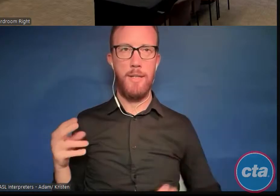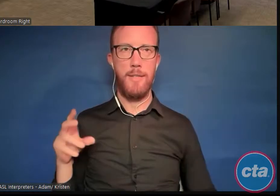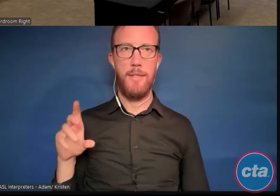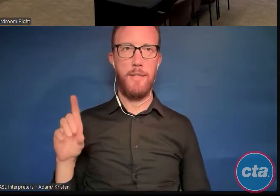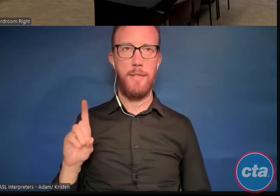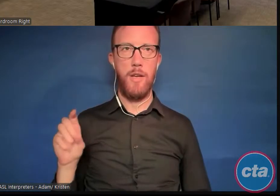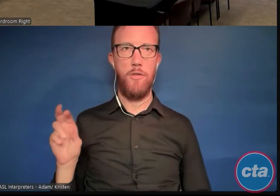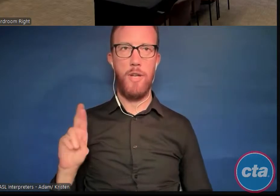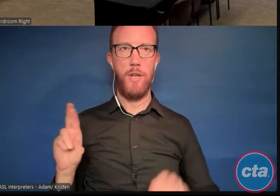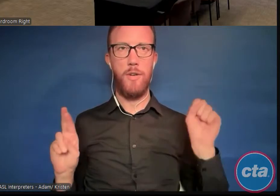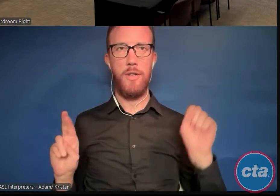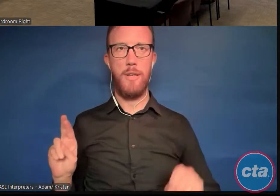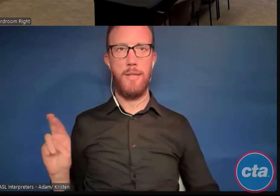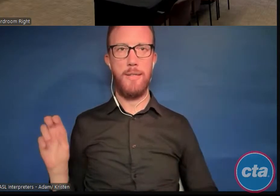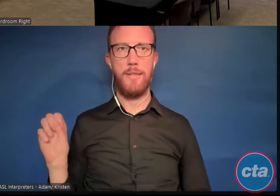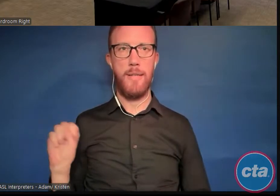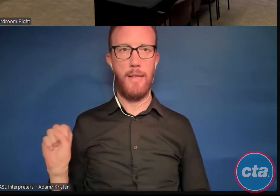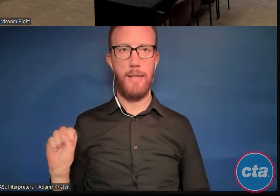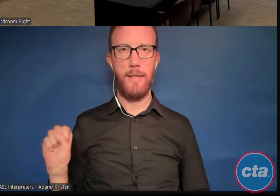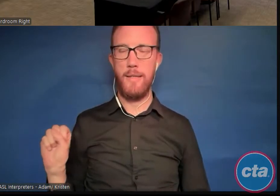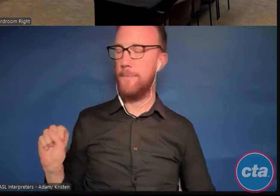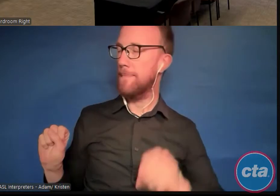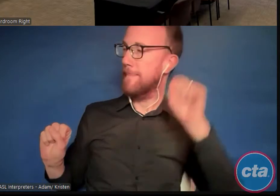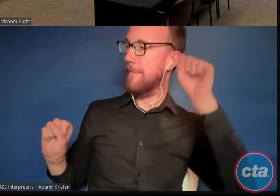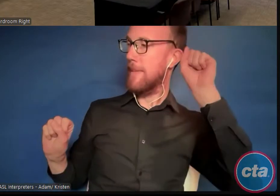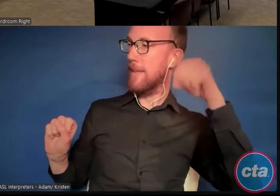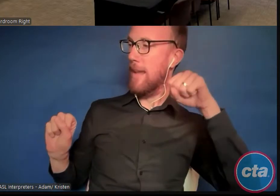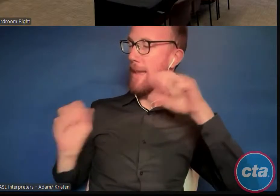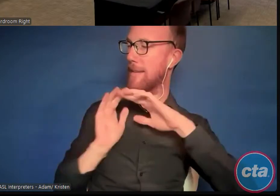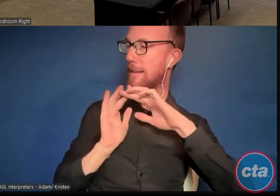Yes. Danielle Stanley. Yes.